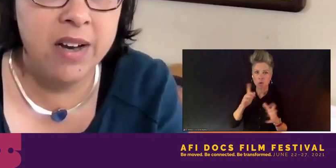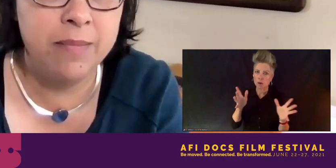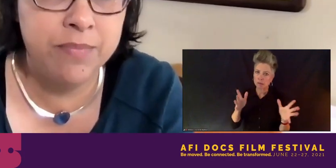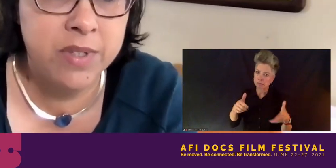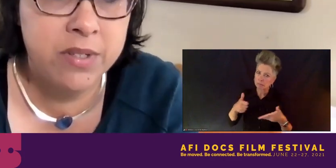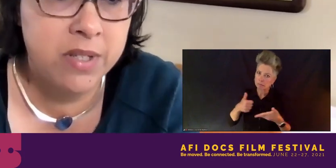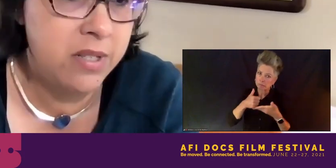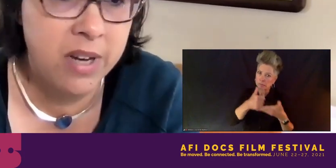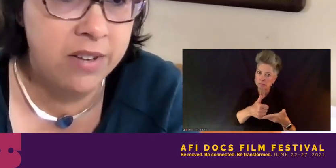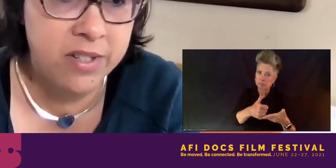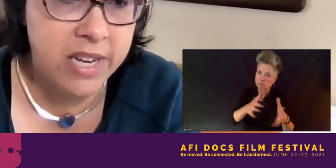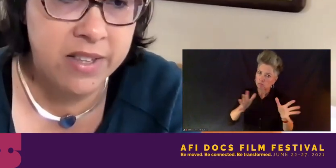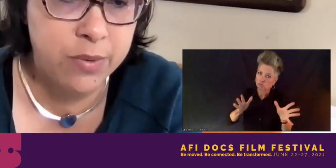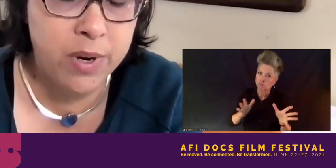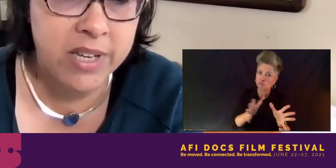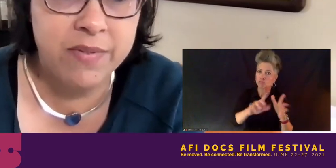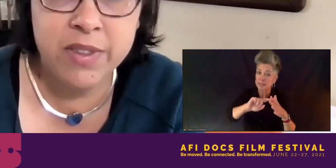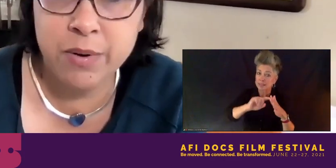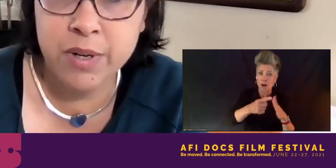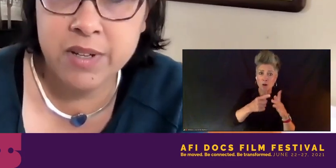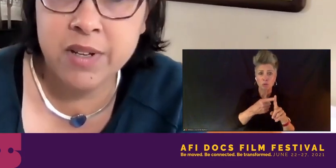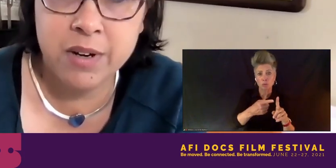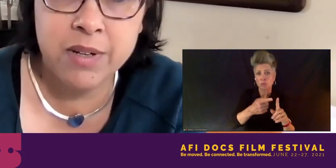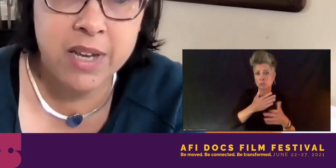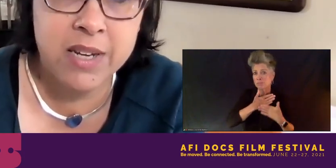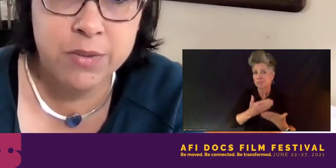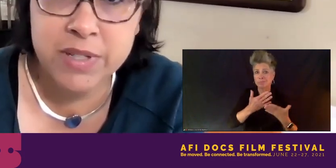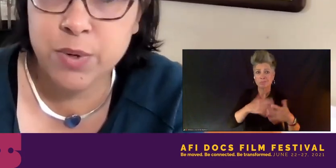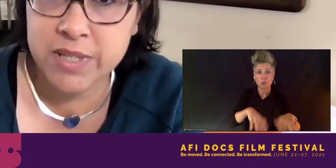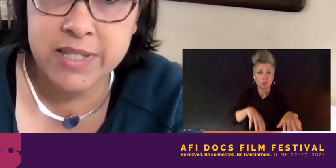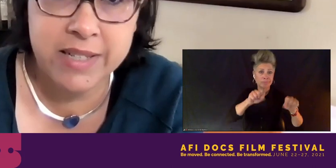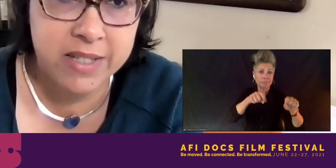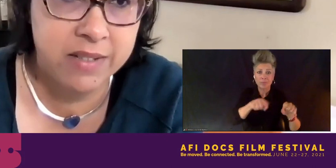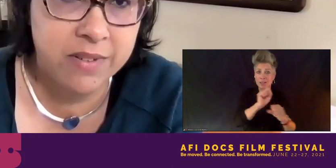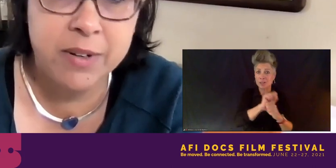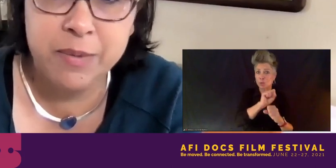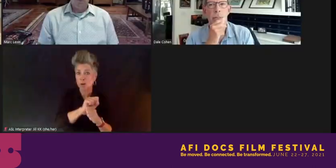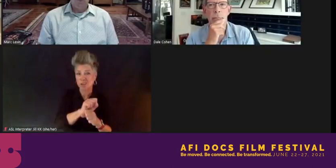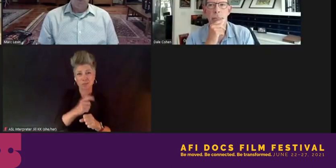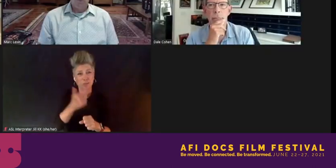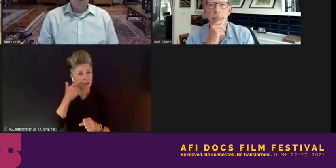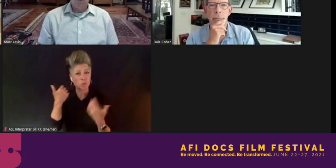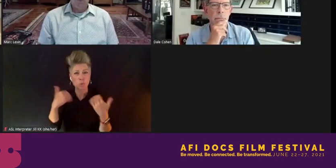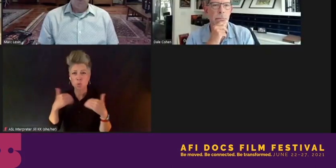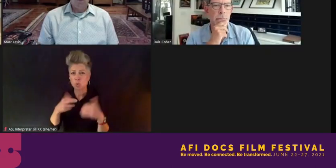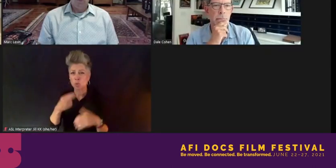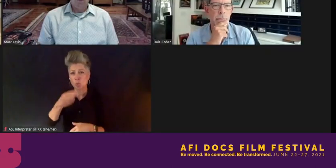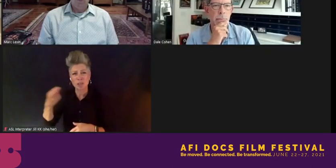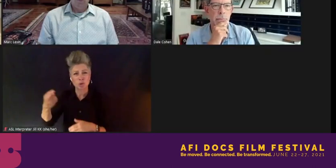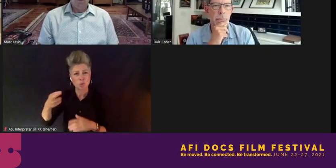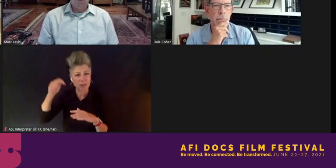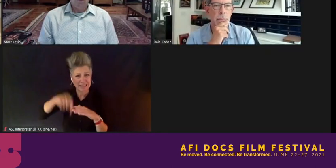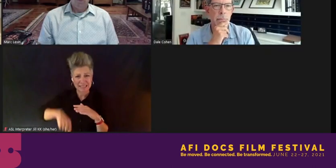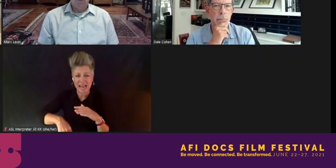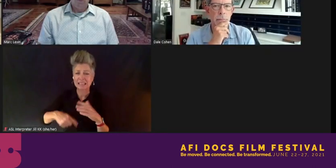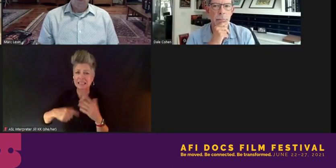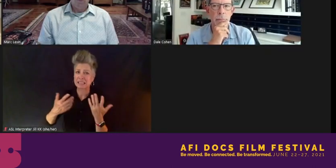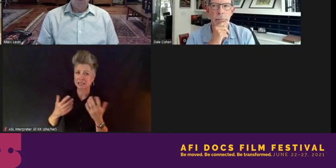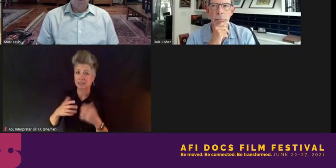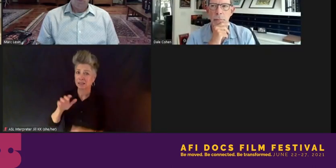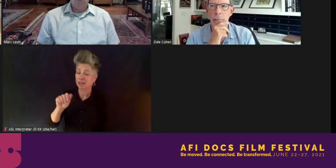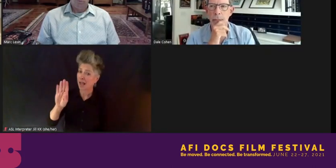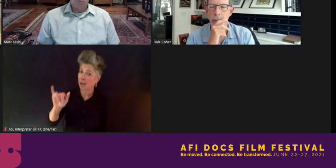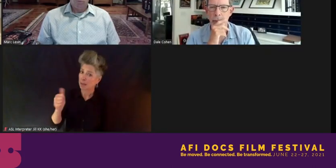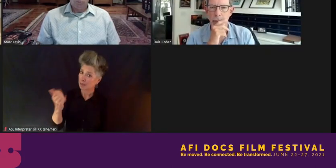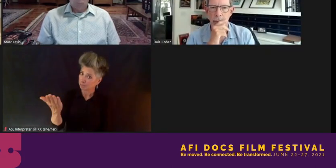um, to, to undertake this work, even though it, you know, it is resource intensive. Um, so maybe, maybe Abby, I'll start with